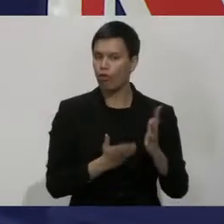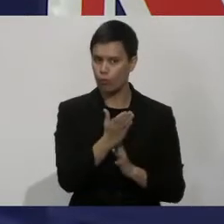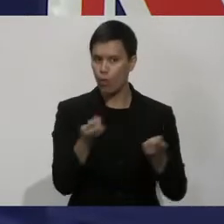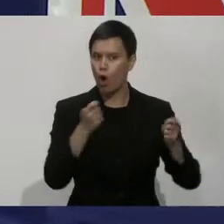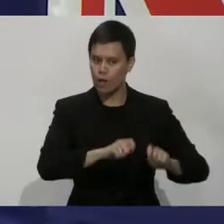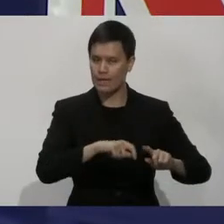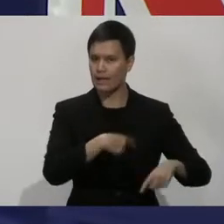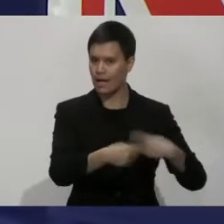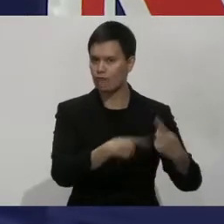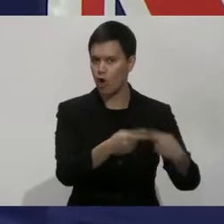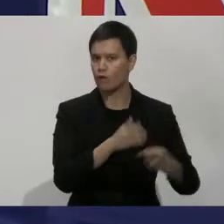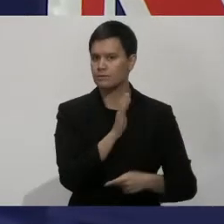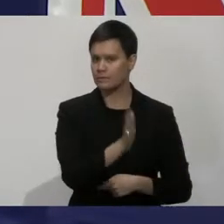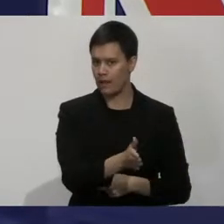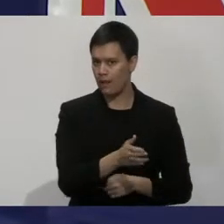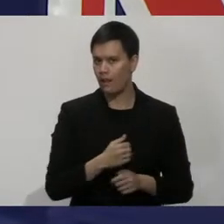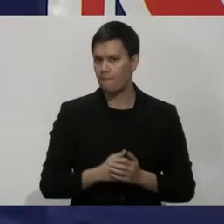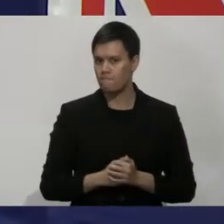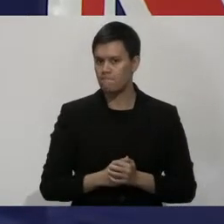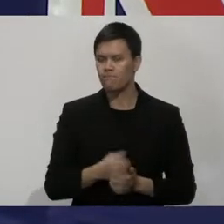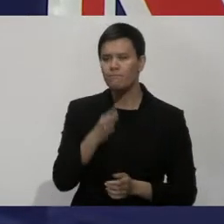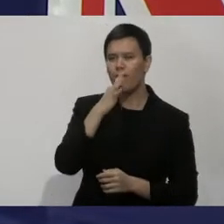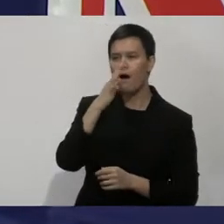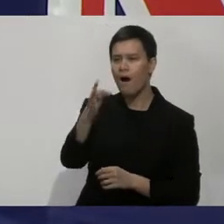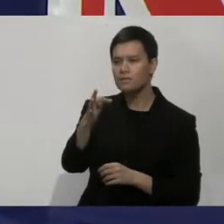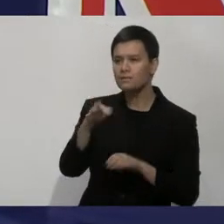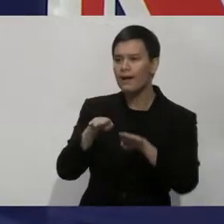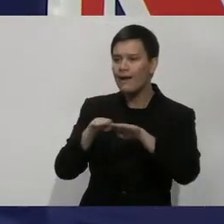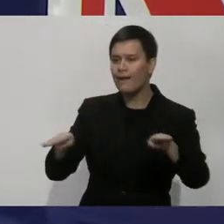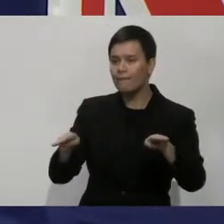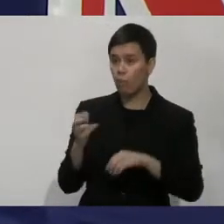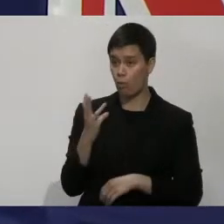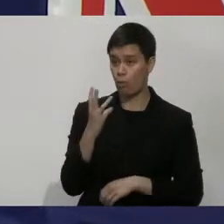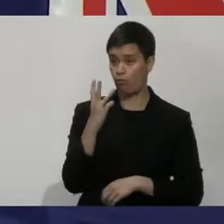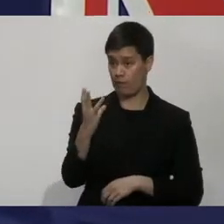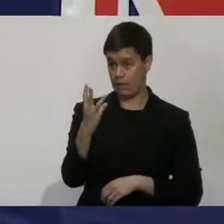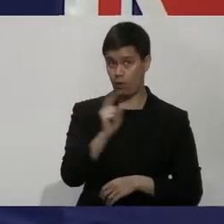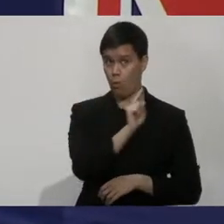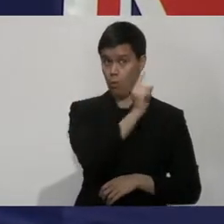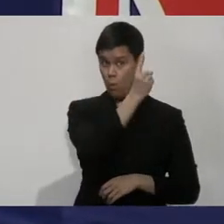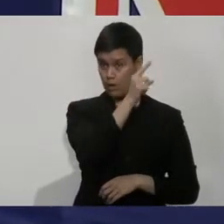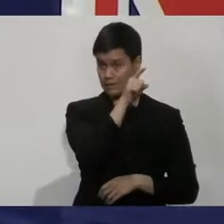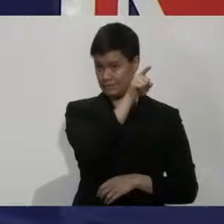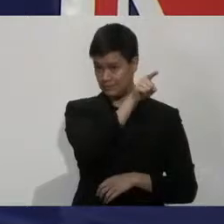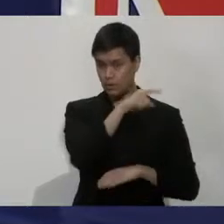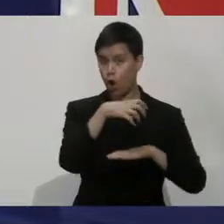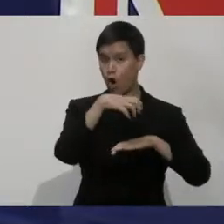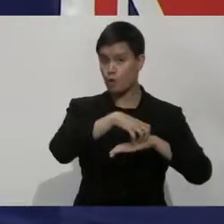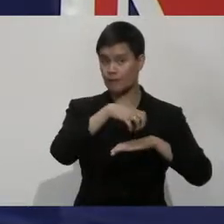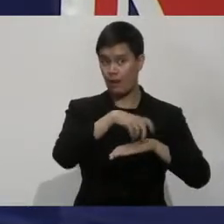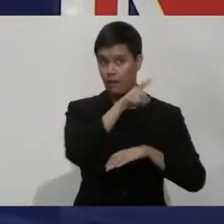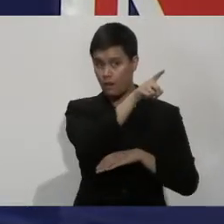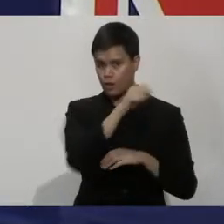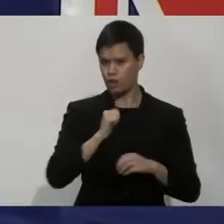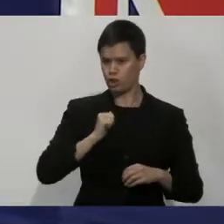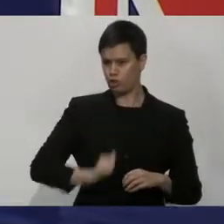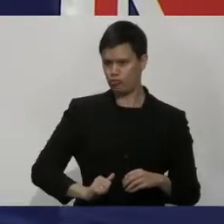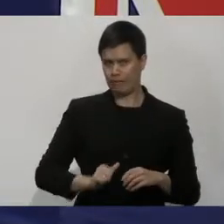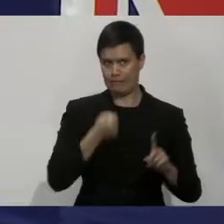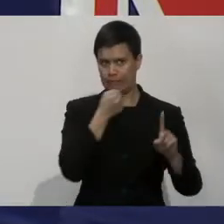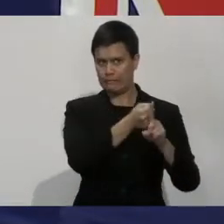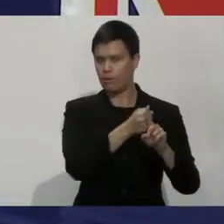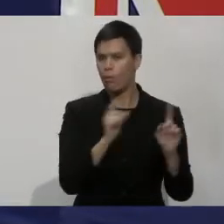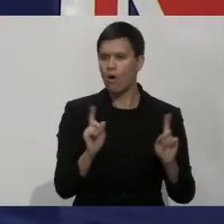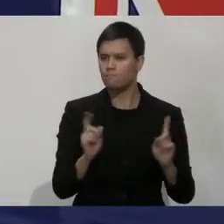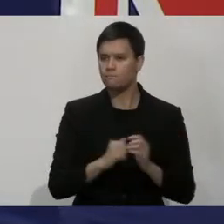is the other level 3 restrictions having on surgeries in Auckland? Yes, so this week the 3 Auckland